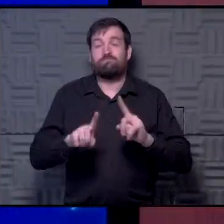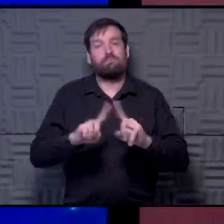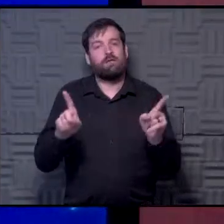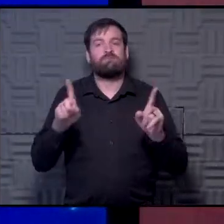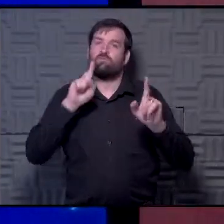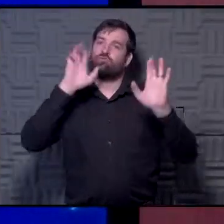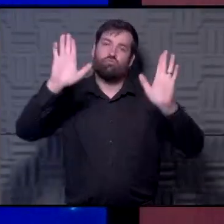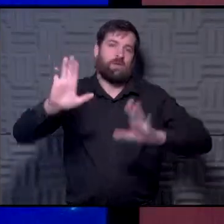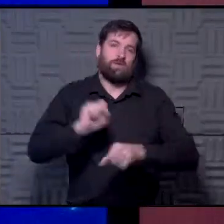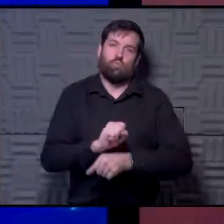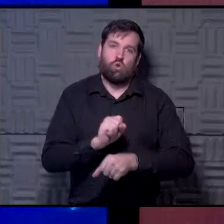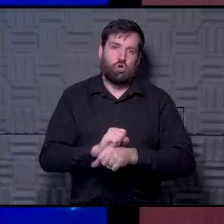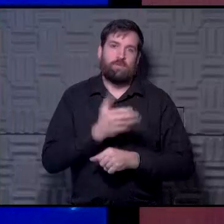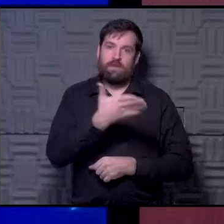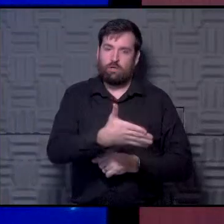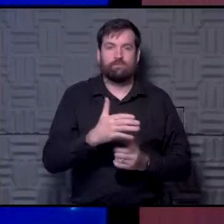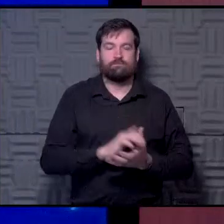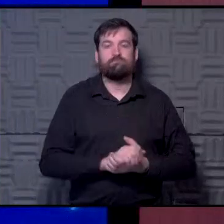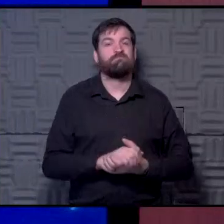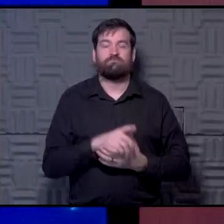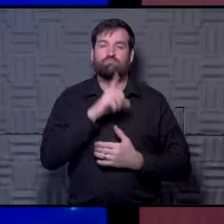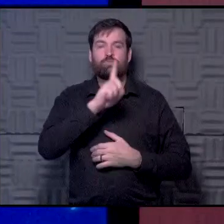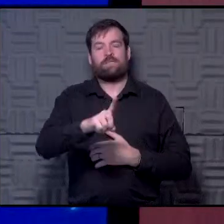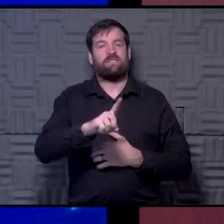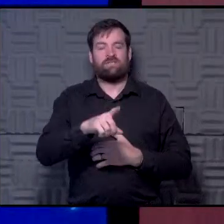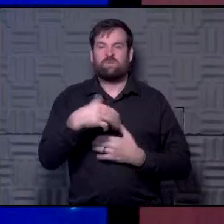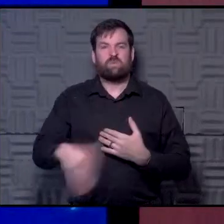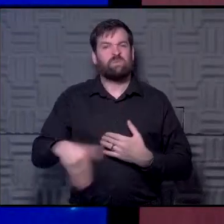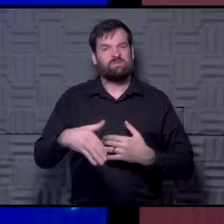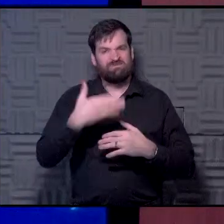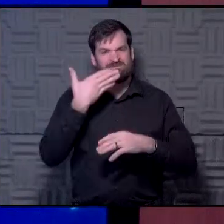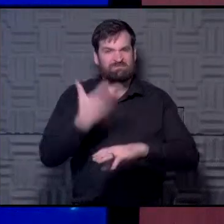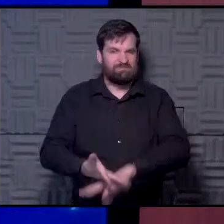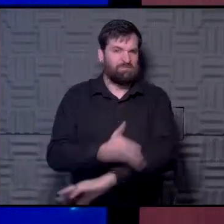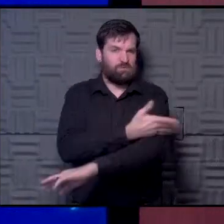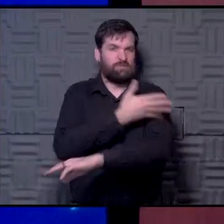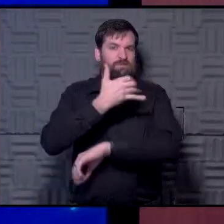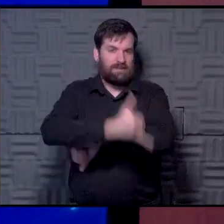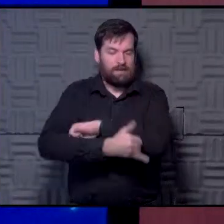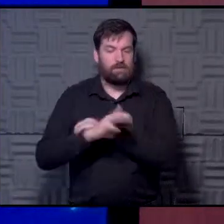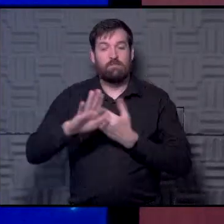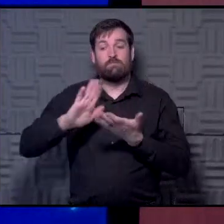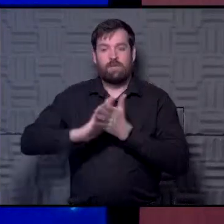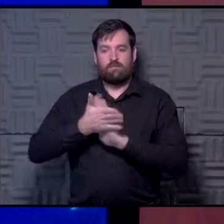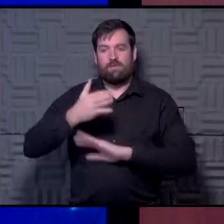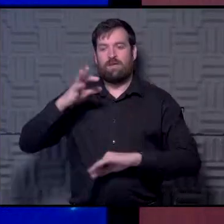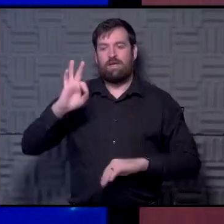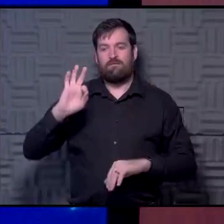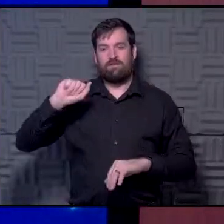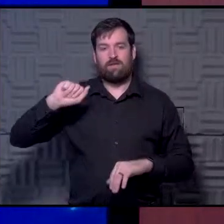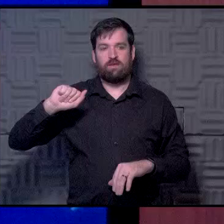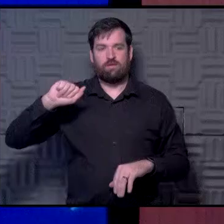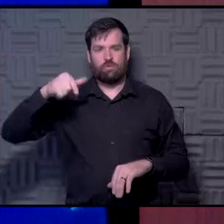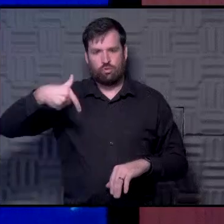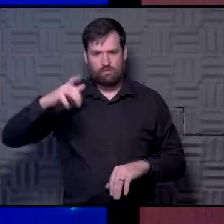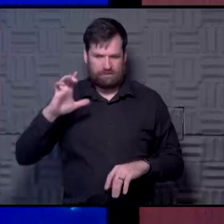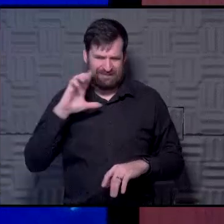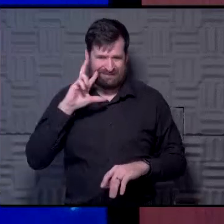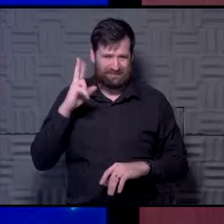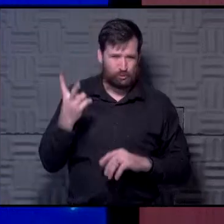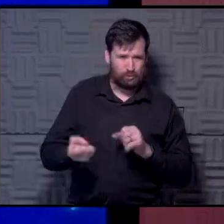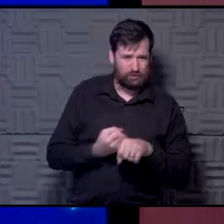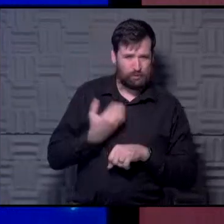have done great work in Wyandotte County, and I think are a real force to help us improve the county. When they became an FQHC was it 2 years ago now?